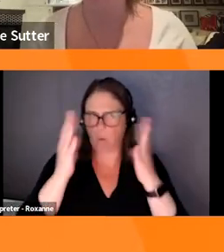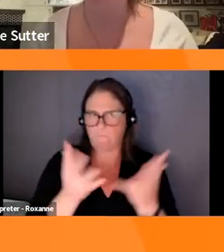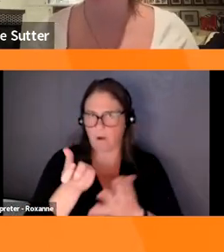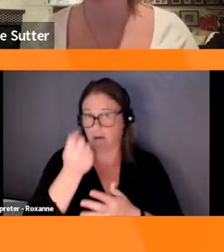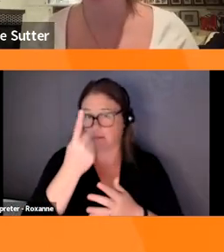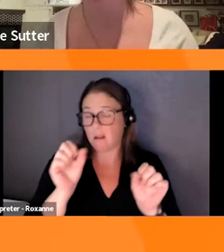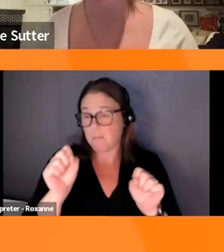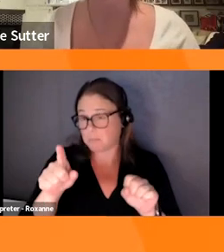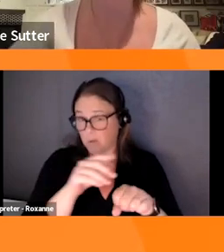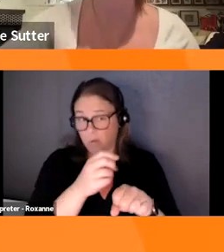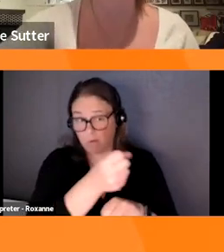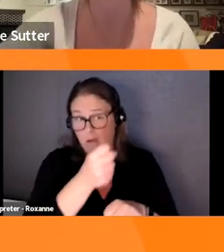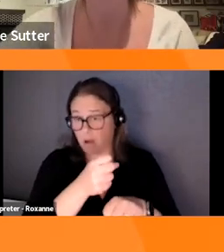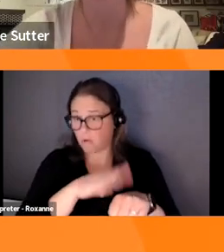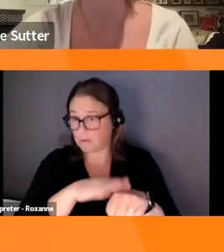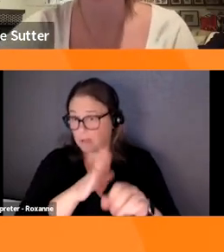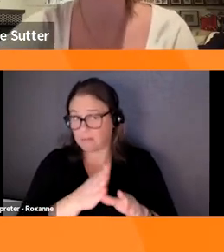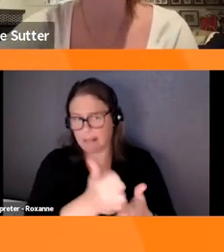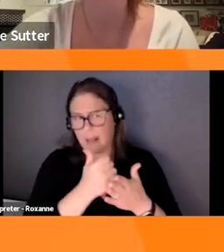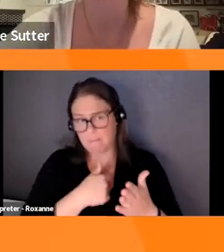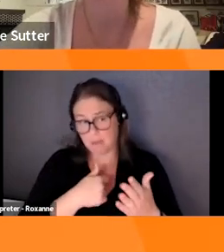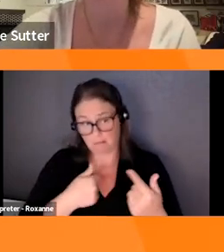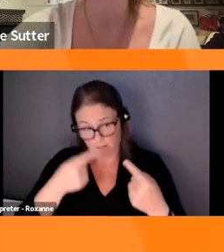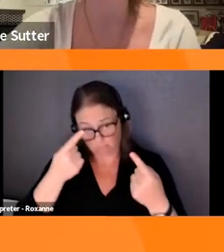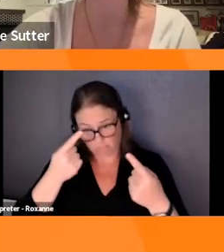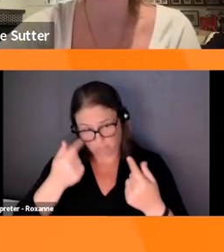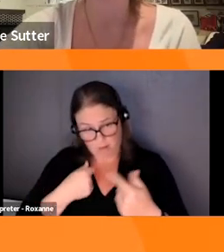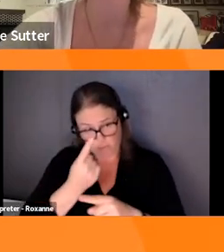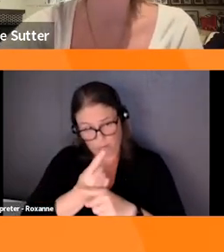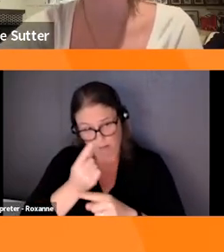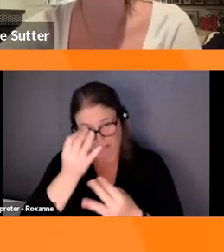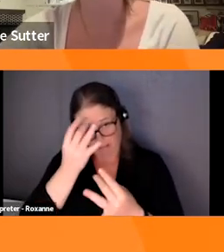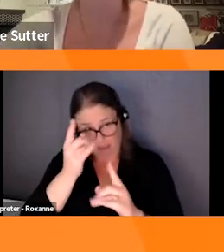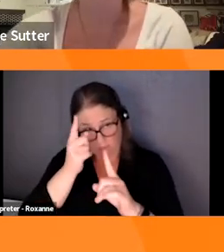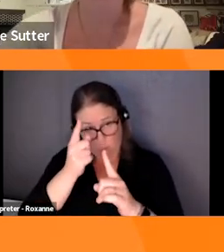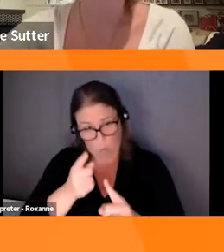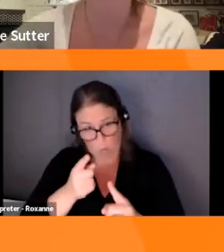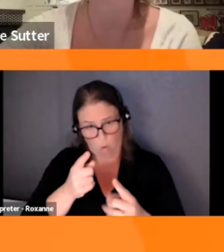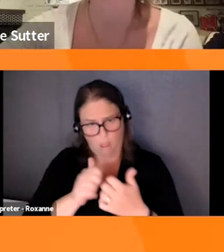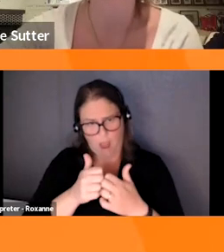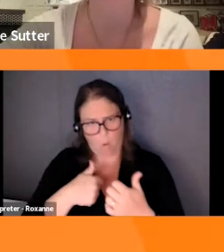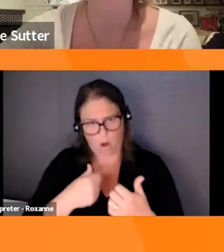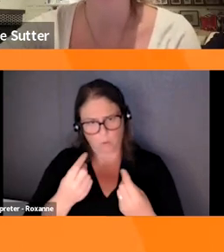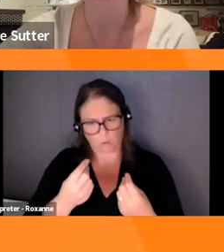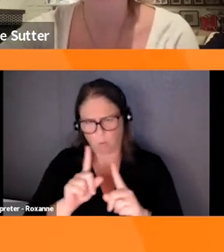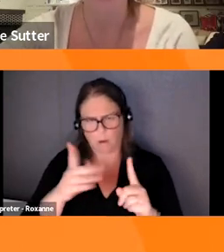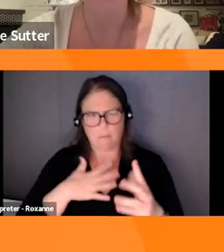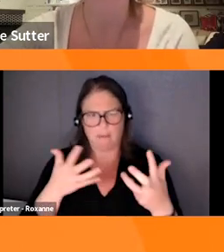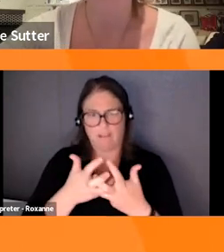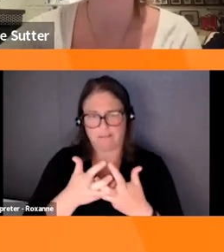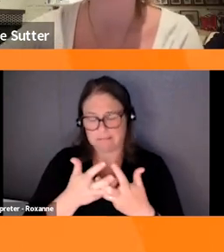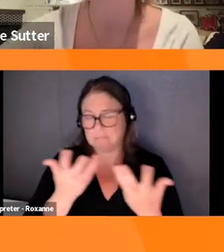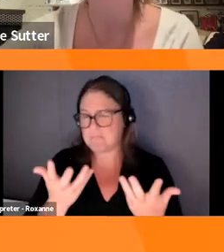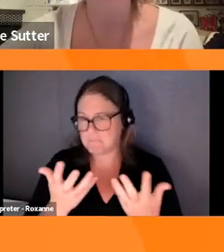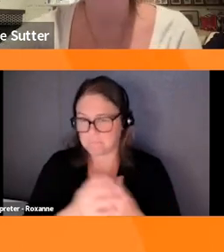this space as well and be extremely beneficial. So next, we're going to dive into some resources.